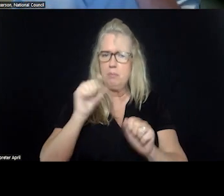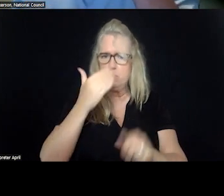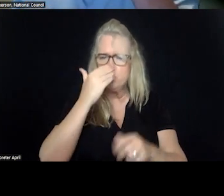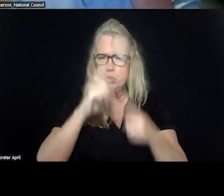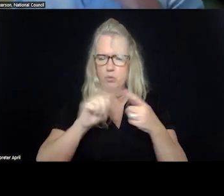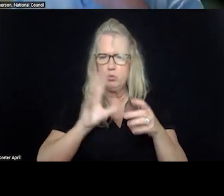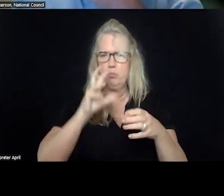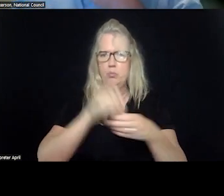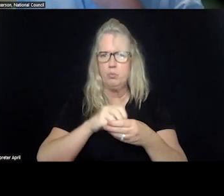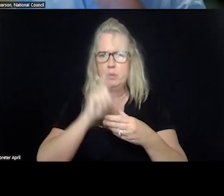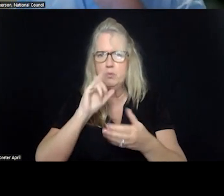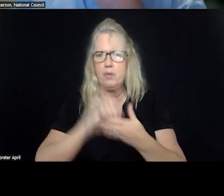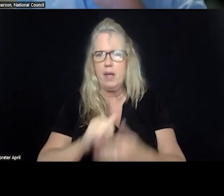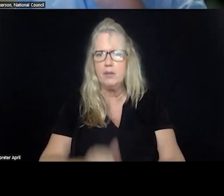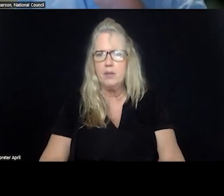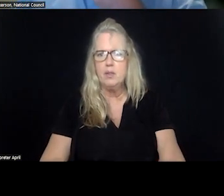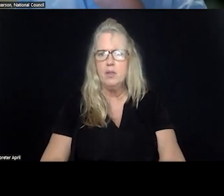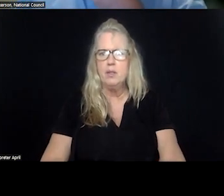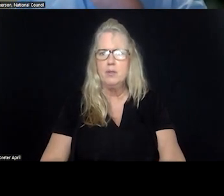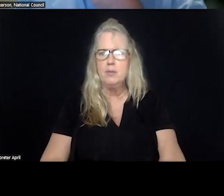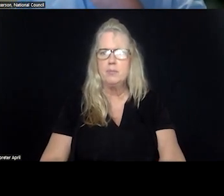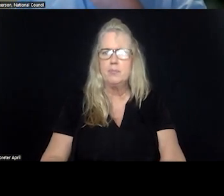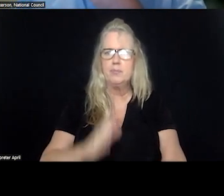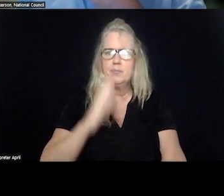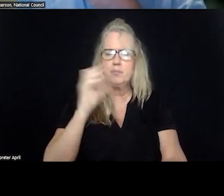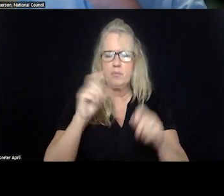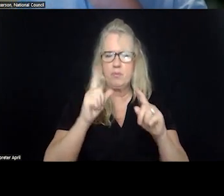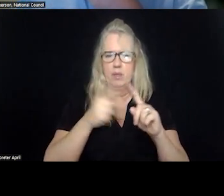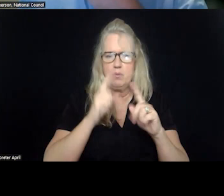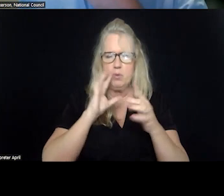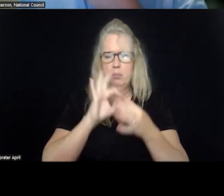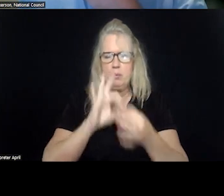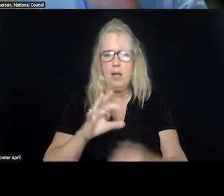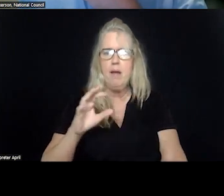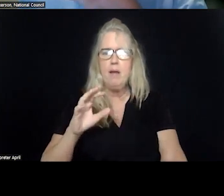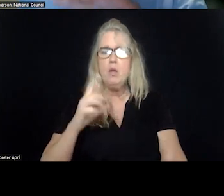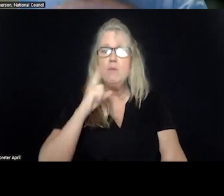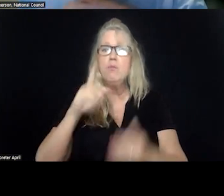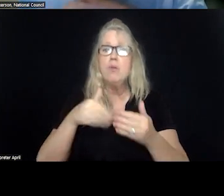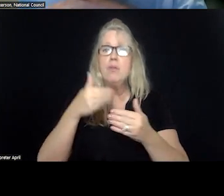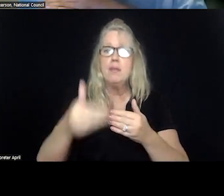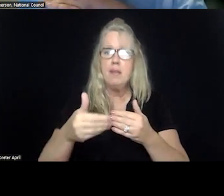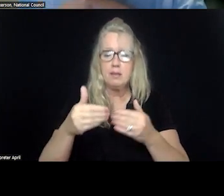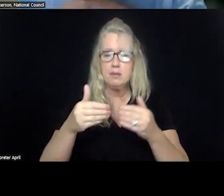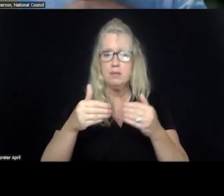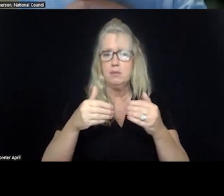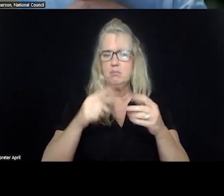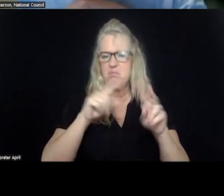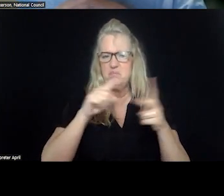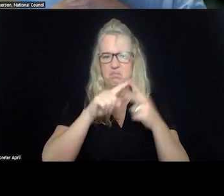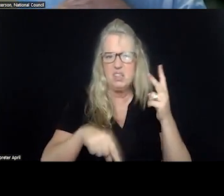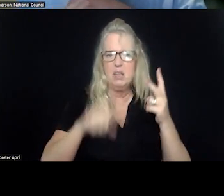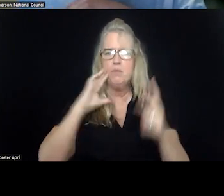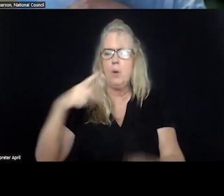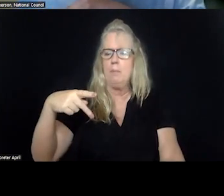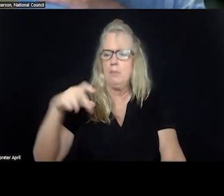moving forward. So here's a list of those quality metrics that you'll be able to see. For the next 2 slides, so that PPS rate.